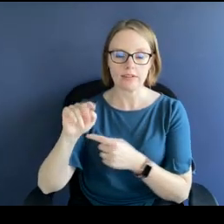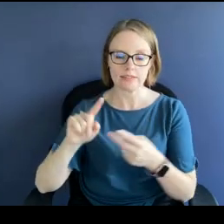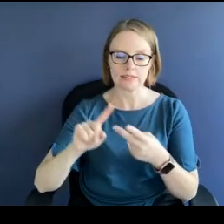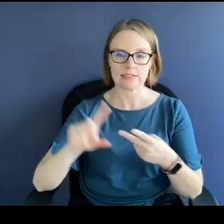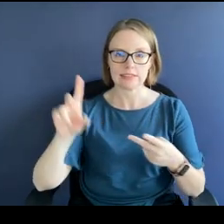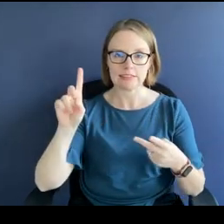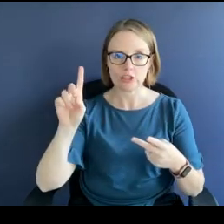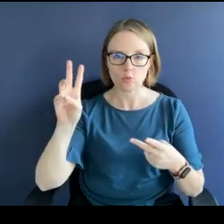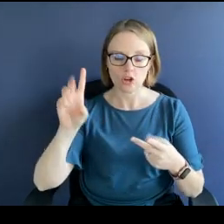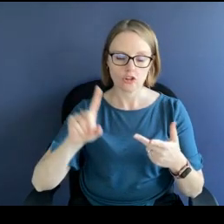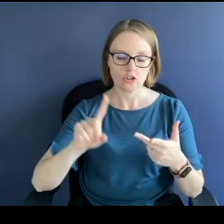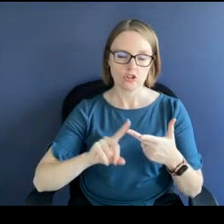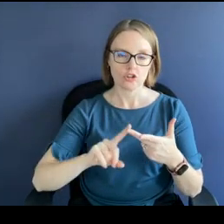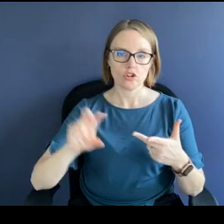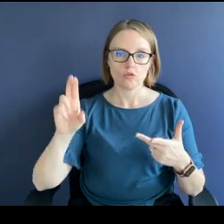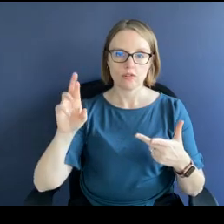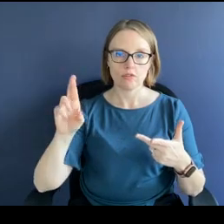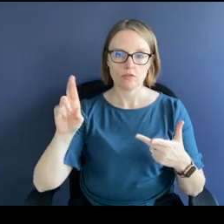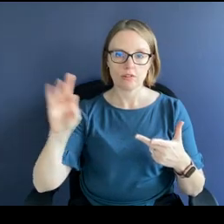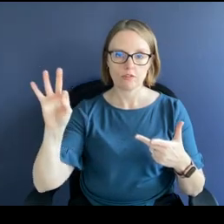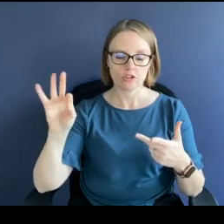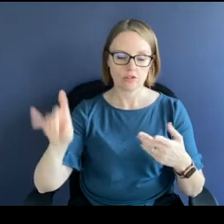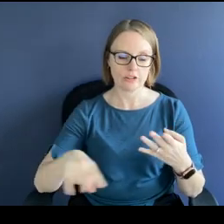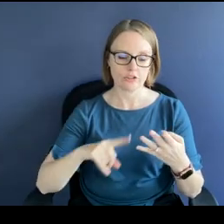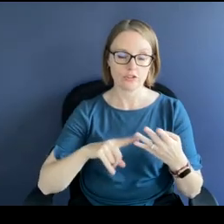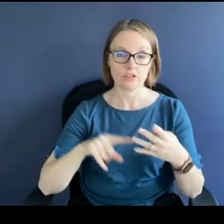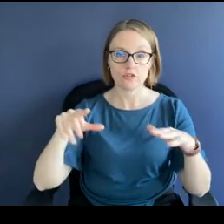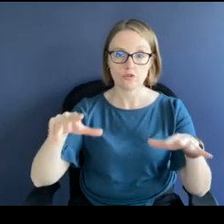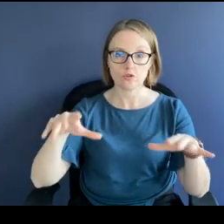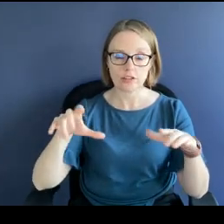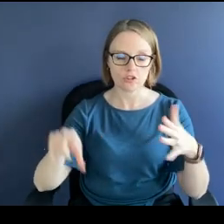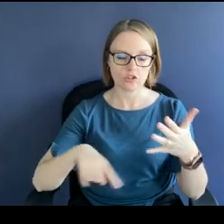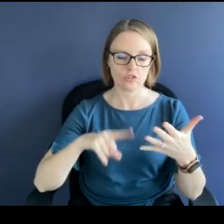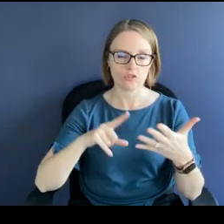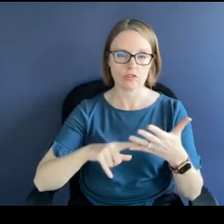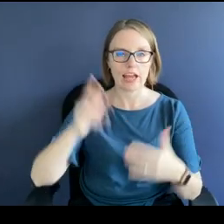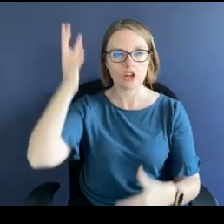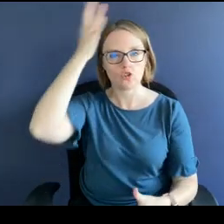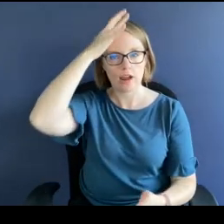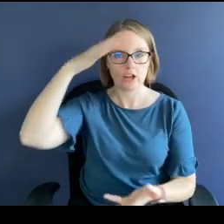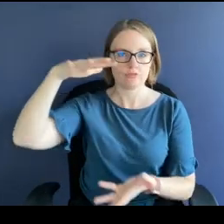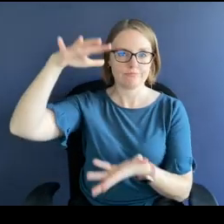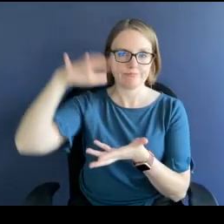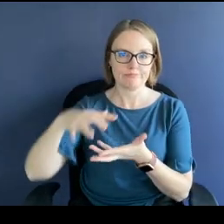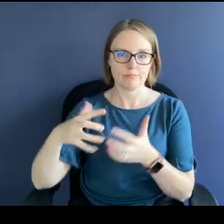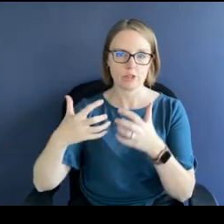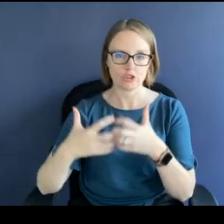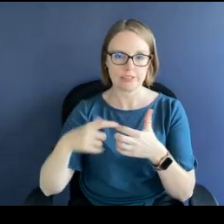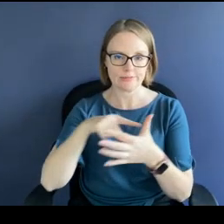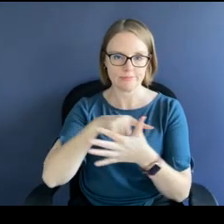dishwashers, refrigerators, freezers, and trash compactors.